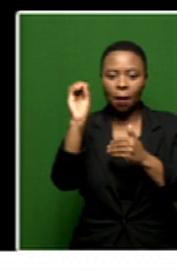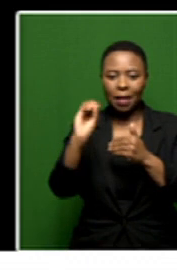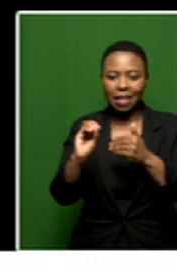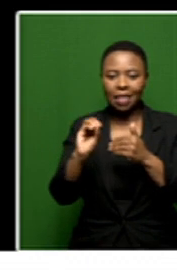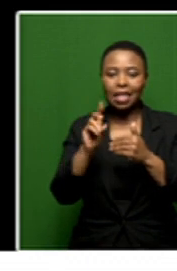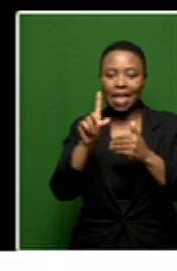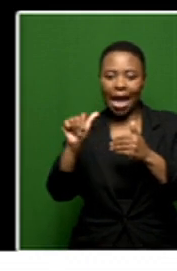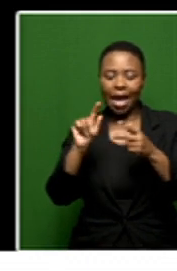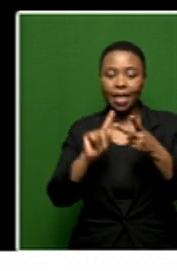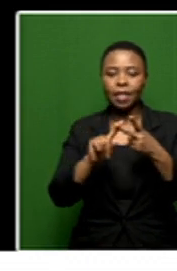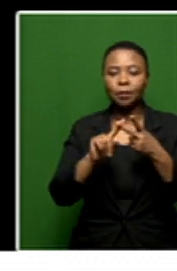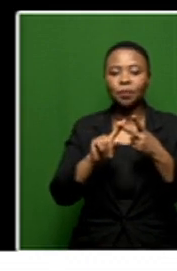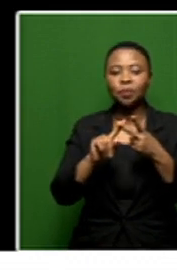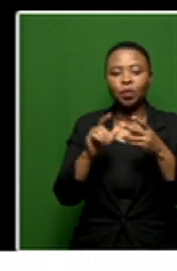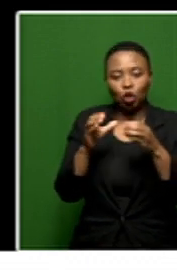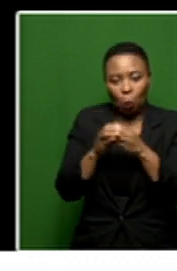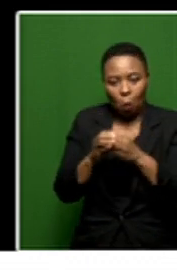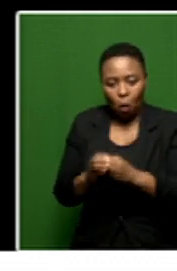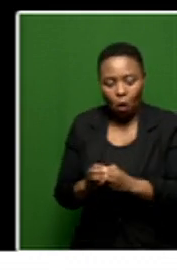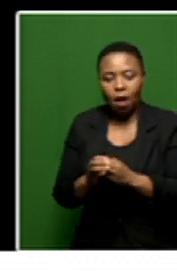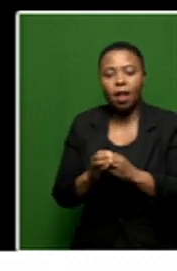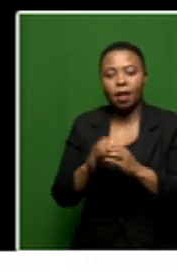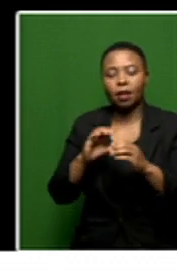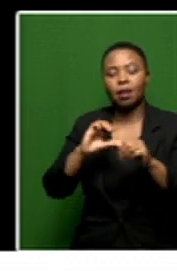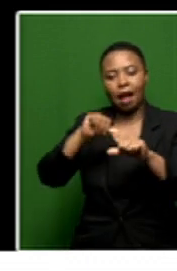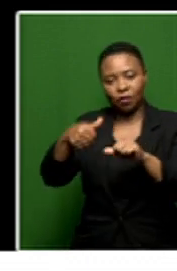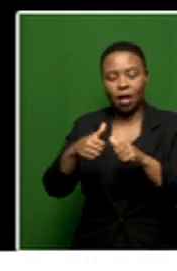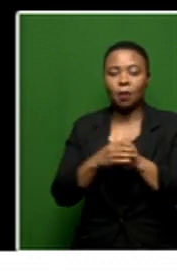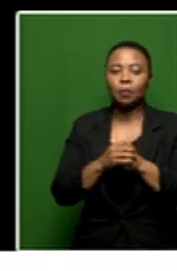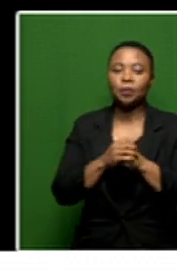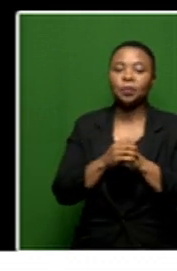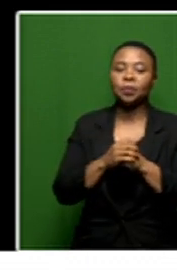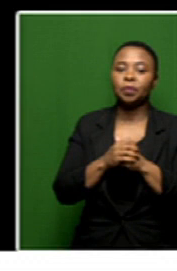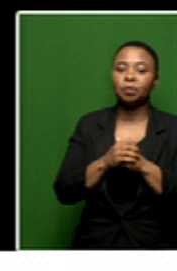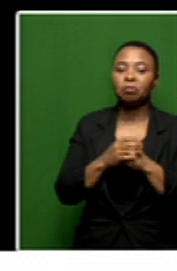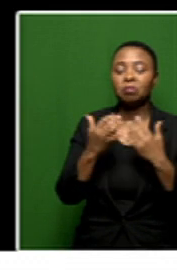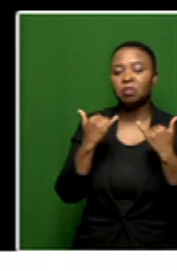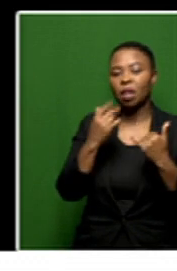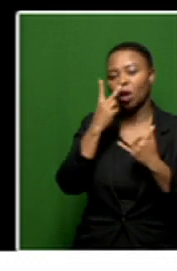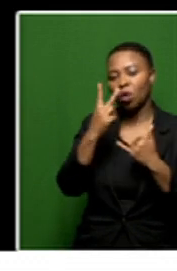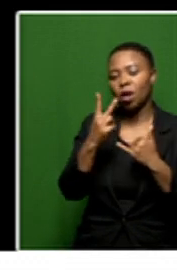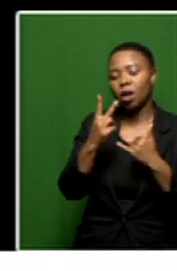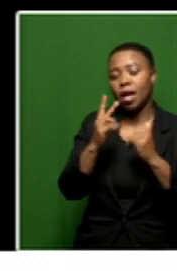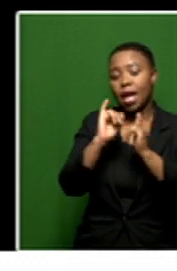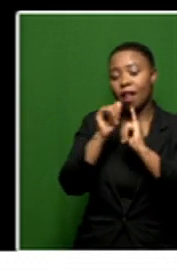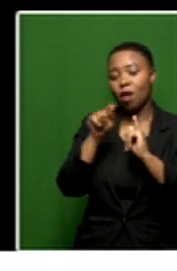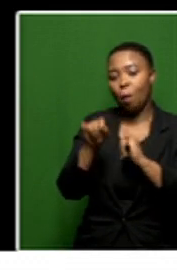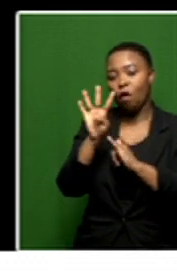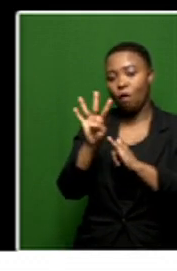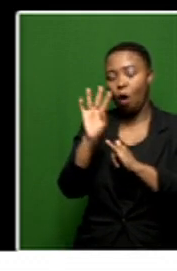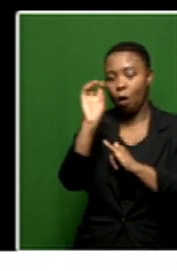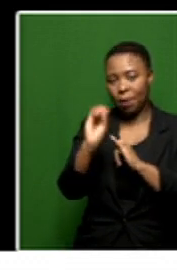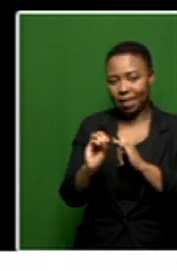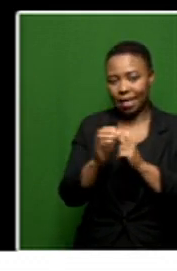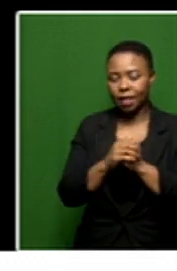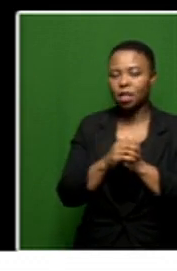at 11.6 and a bunch of smaller parties then coming afterwards. But Action SA here, interestingly, projecting at 11.4%, just